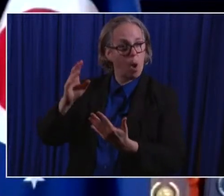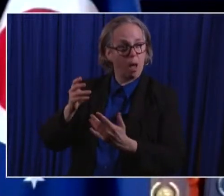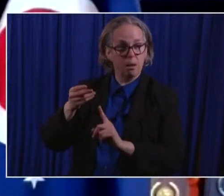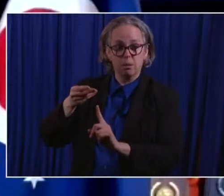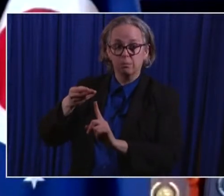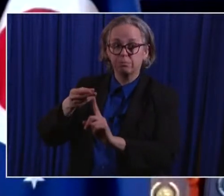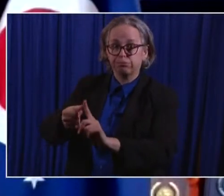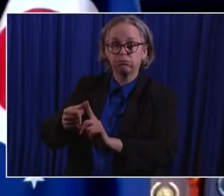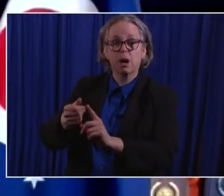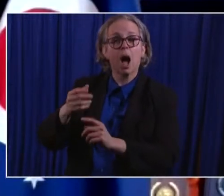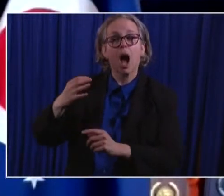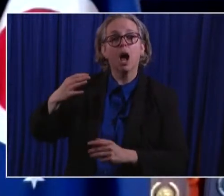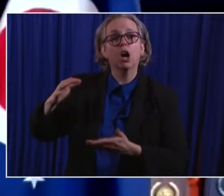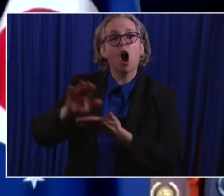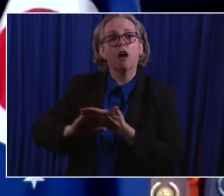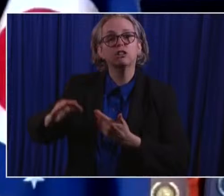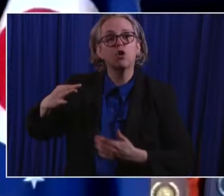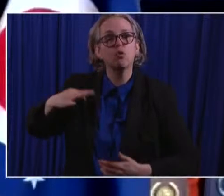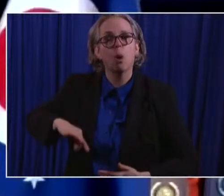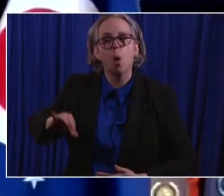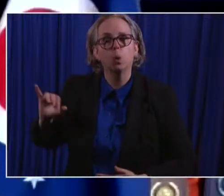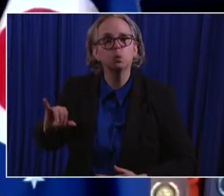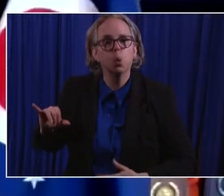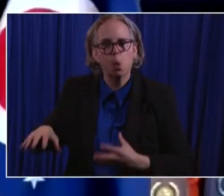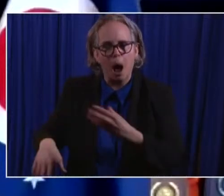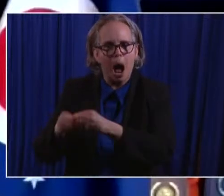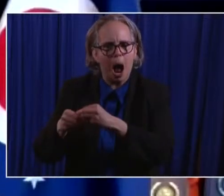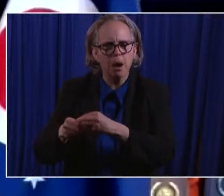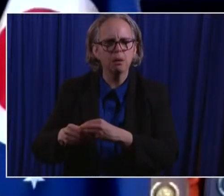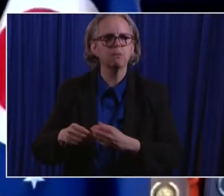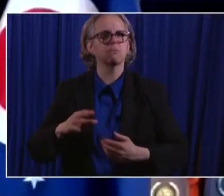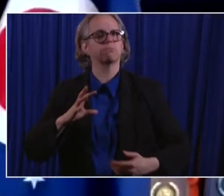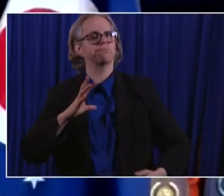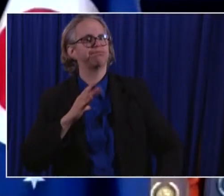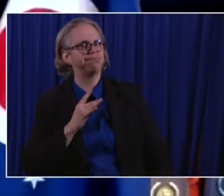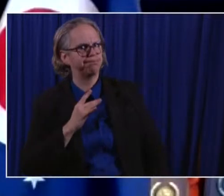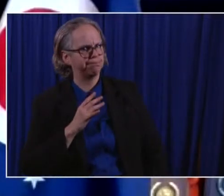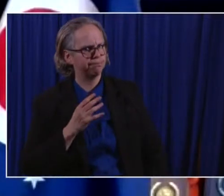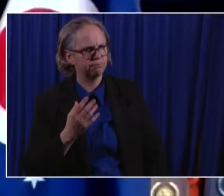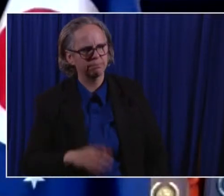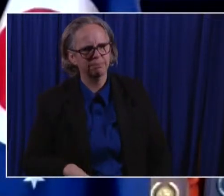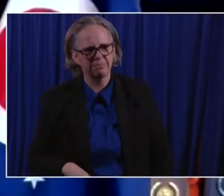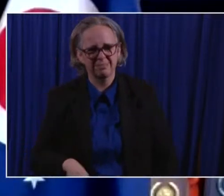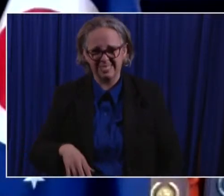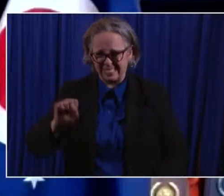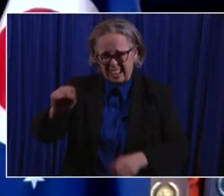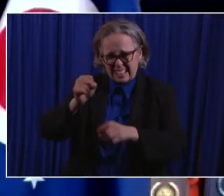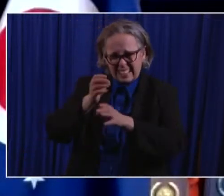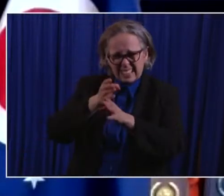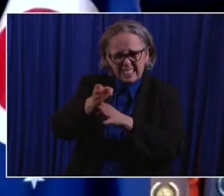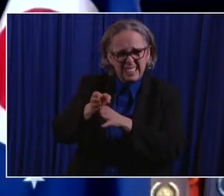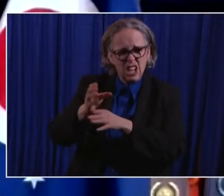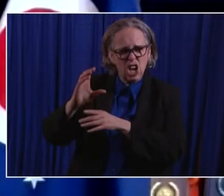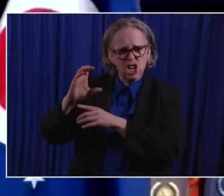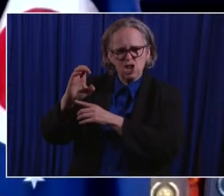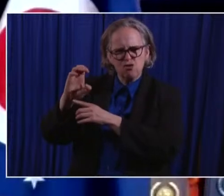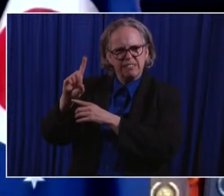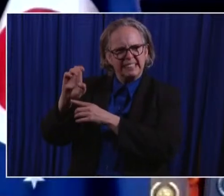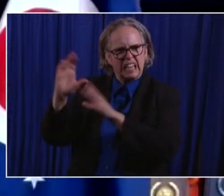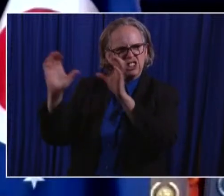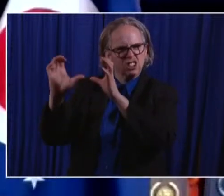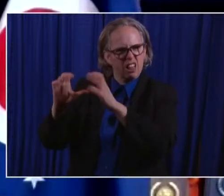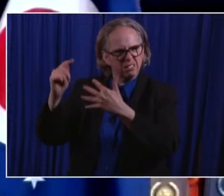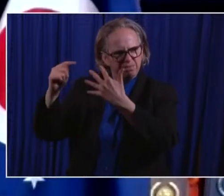way nationally in converting these career credentials into college credentials. So you can do an all of the above